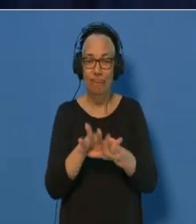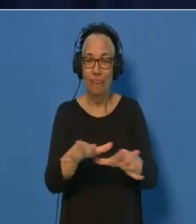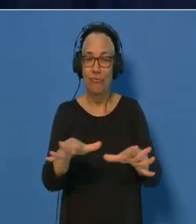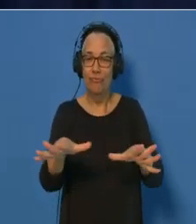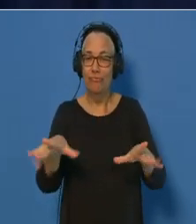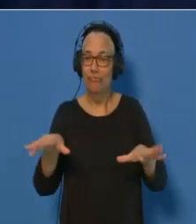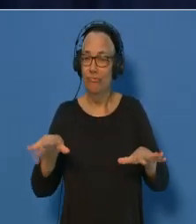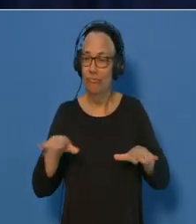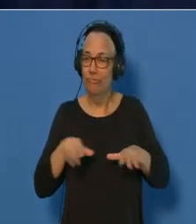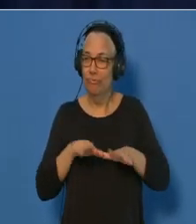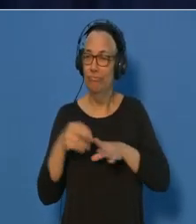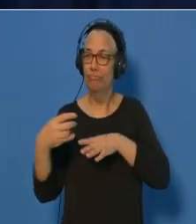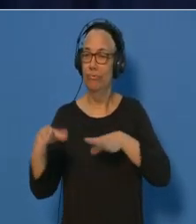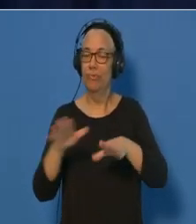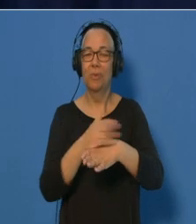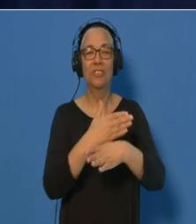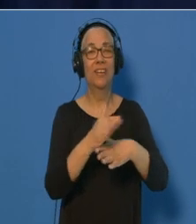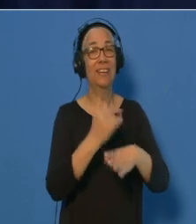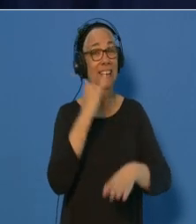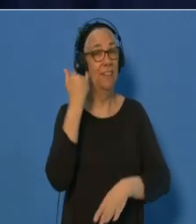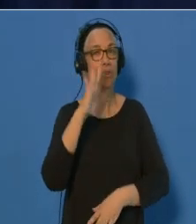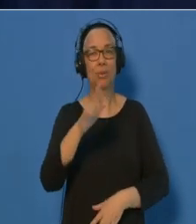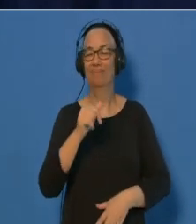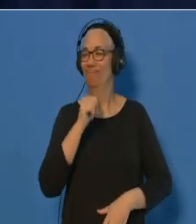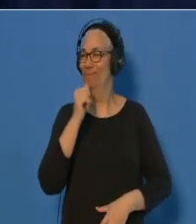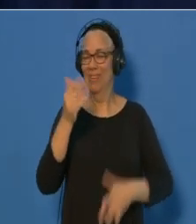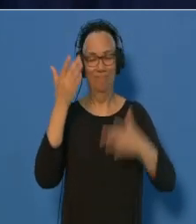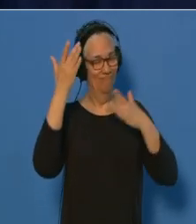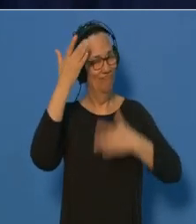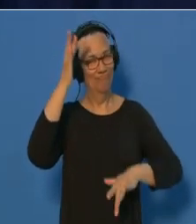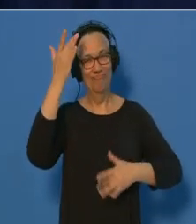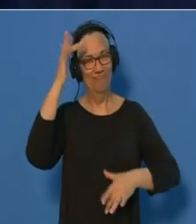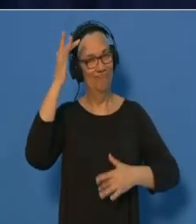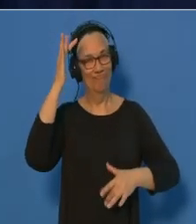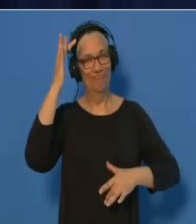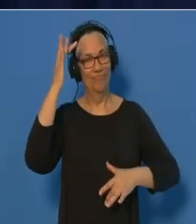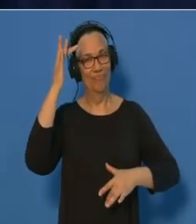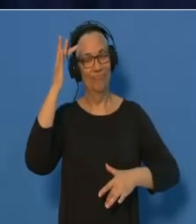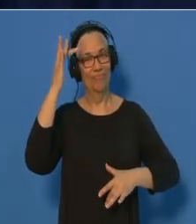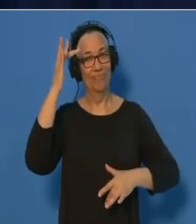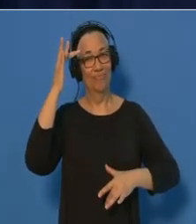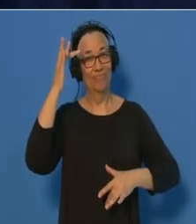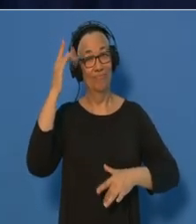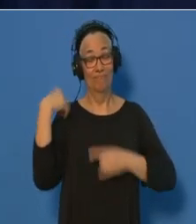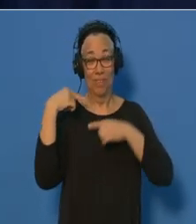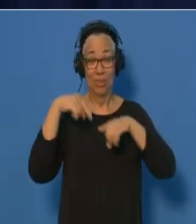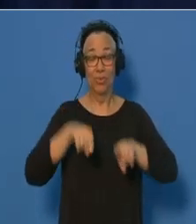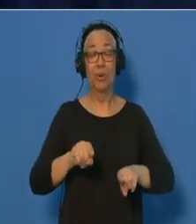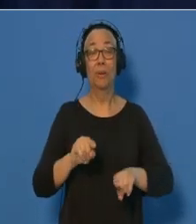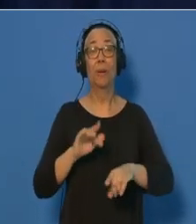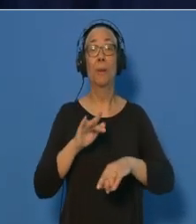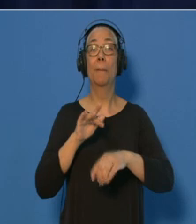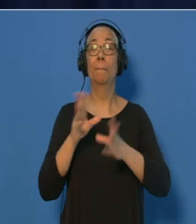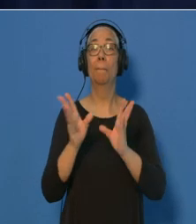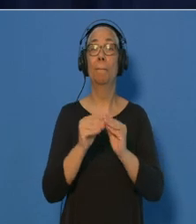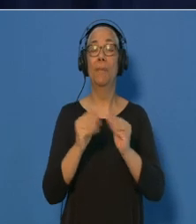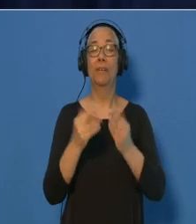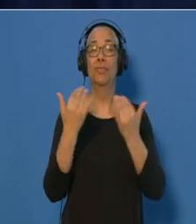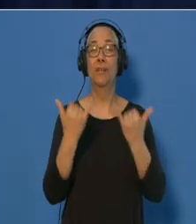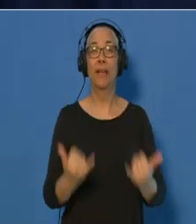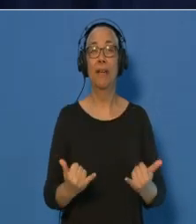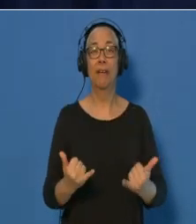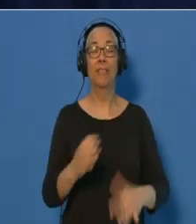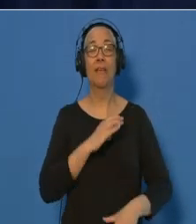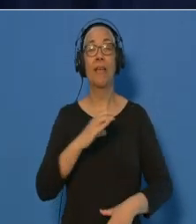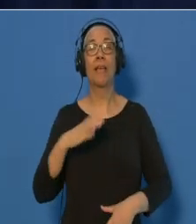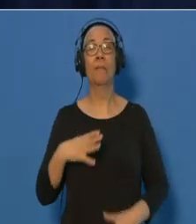virus to others if you are an asymptomatic spreader of the virus. During earlier meeting today of the Cabinet,